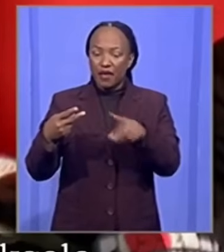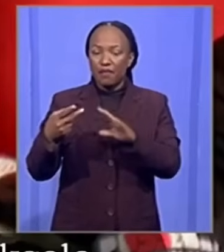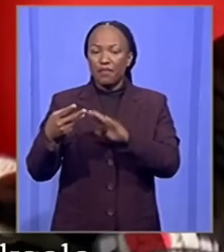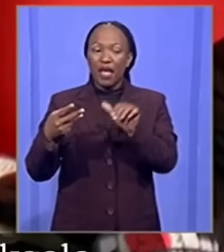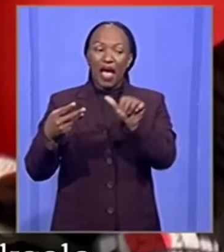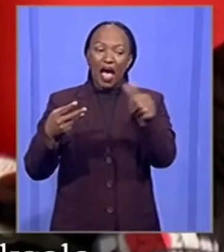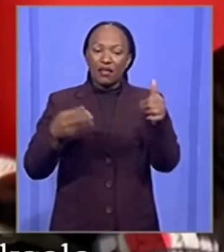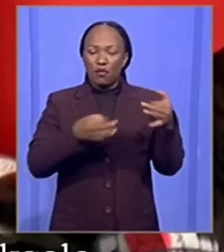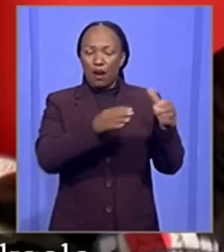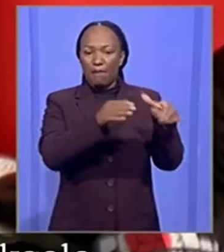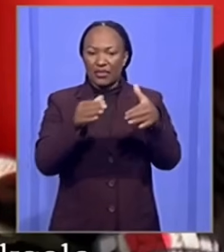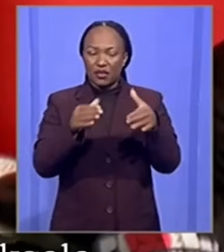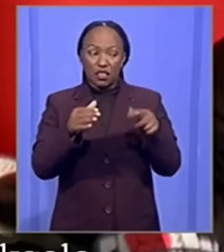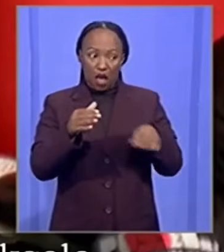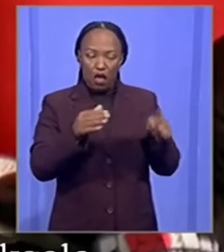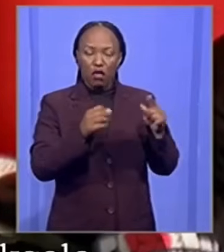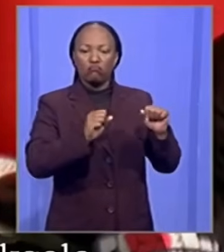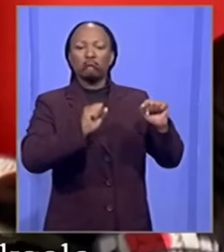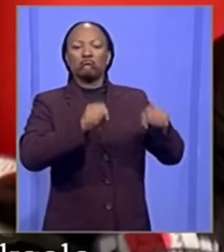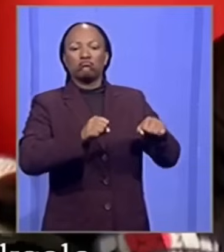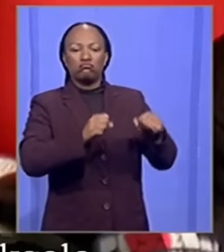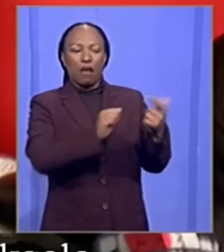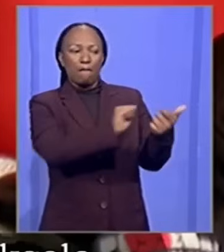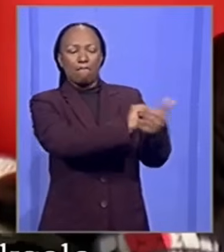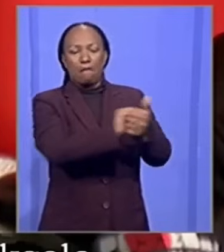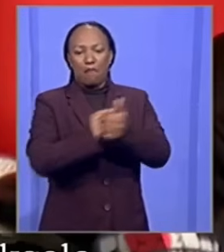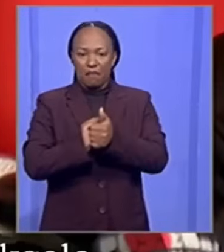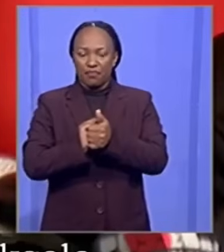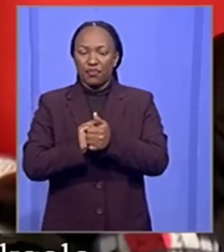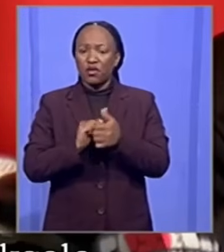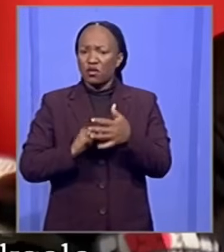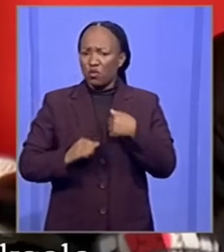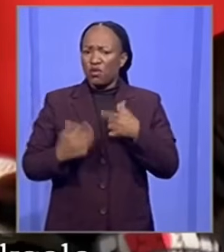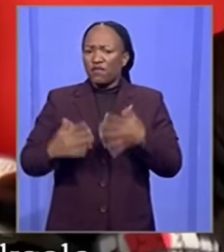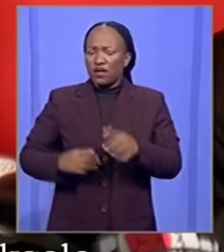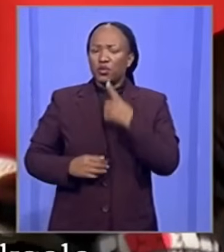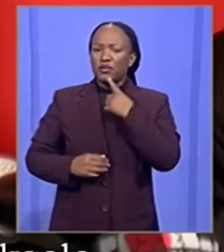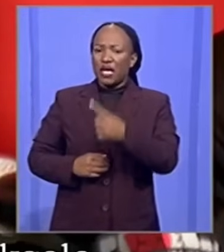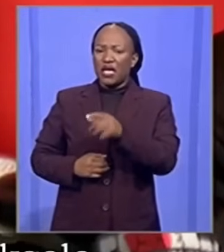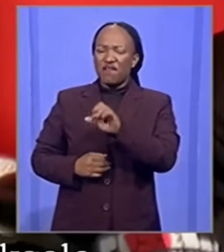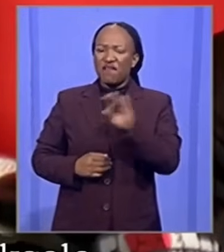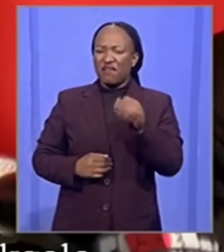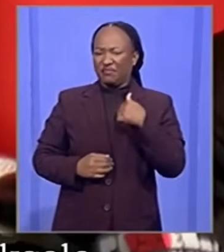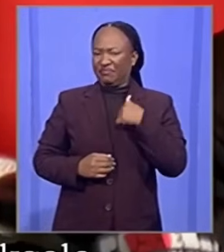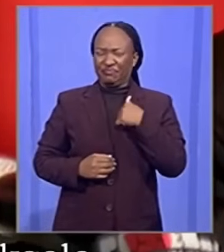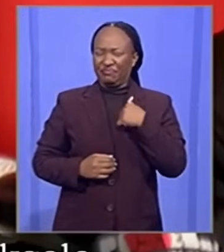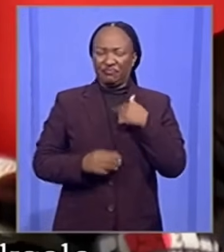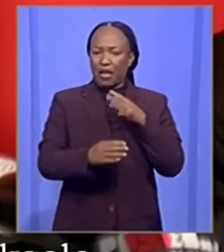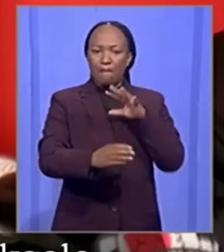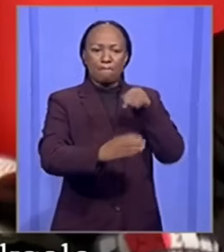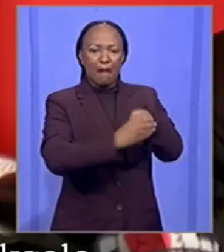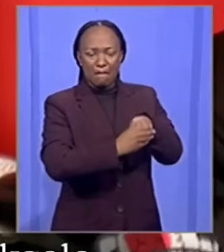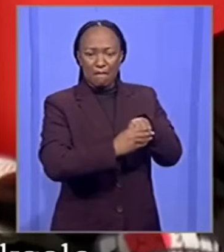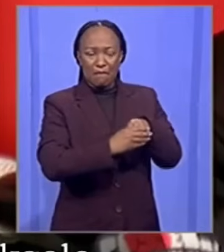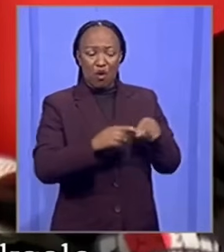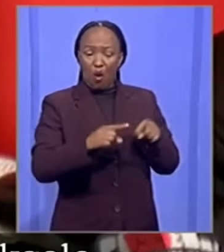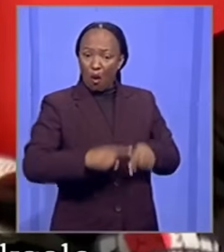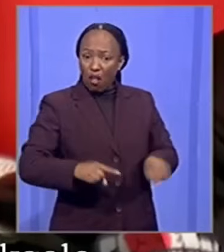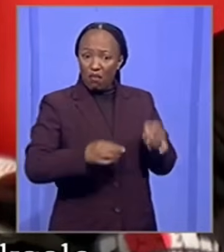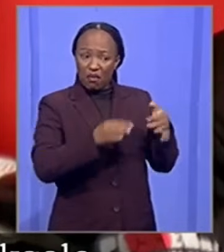political parties. As we said before, the EFF will not participate in a government that includes right-wing and reactionary